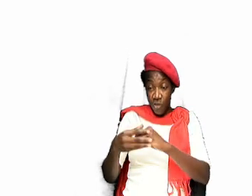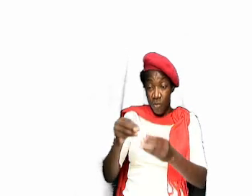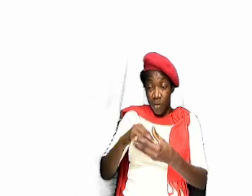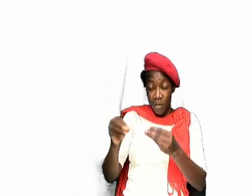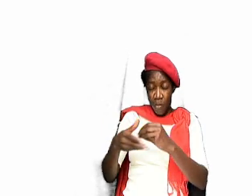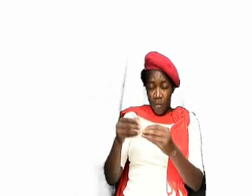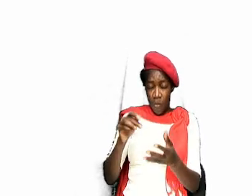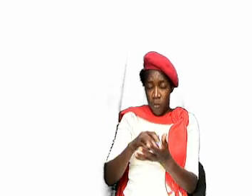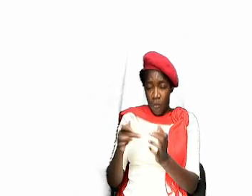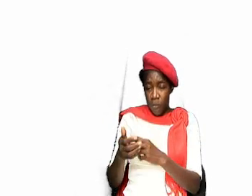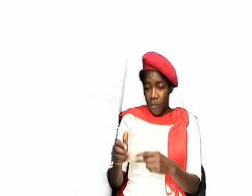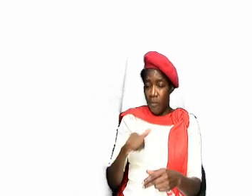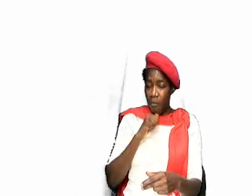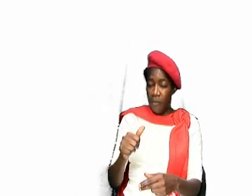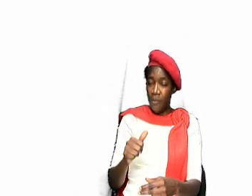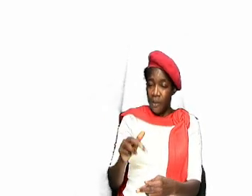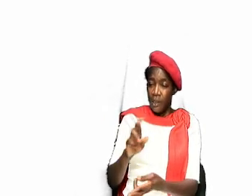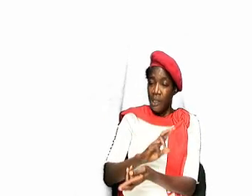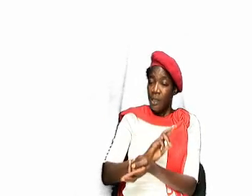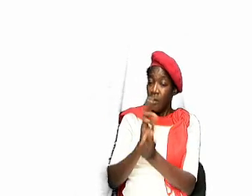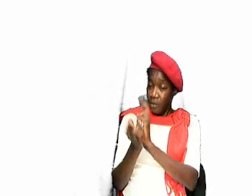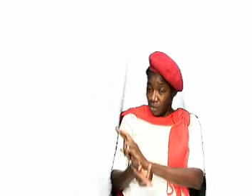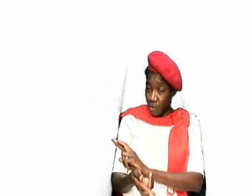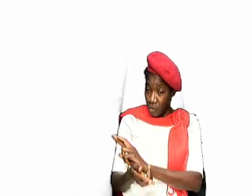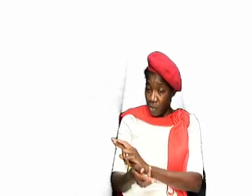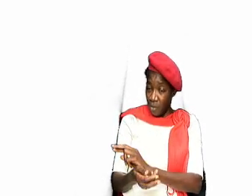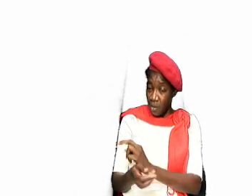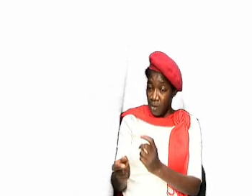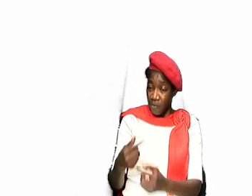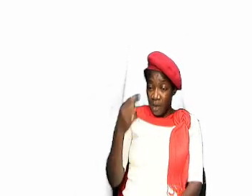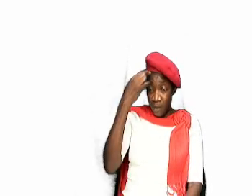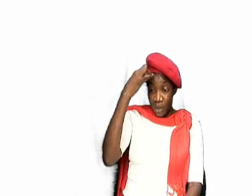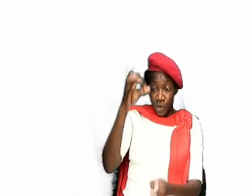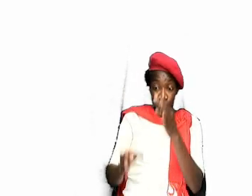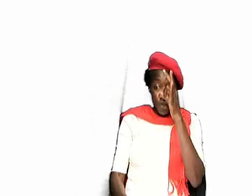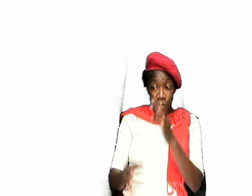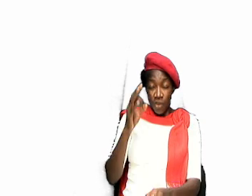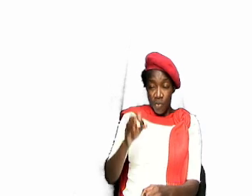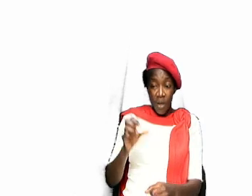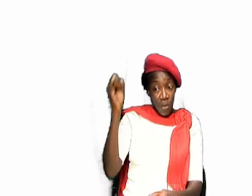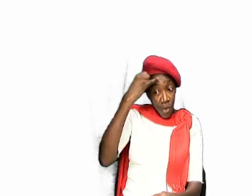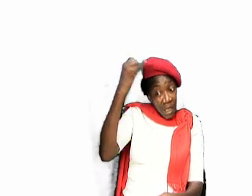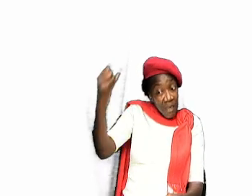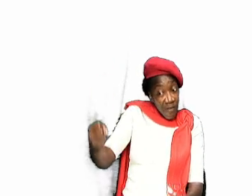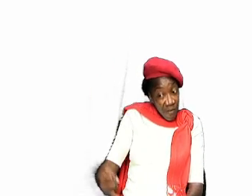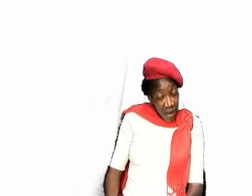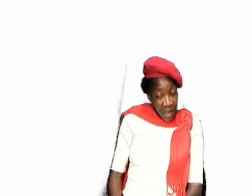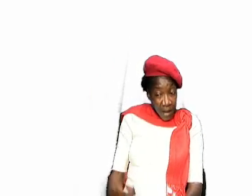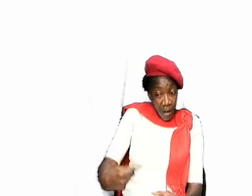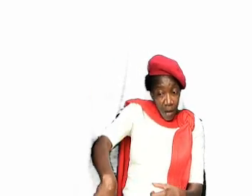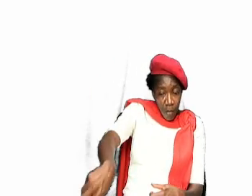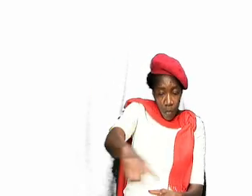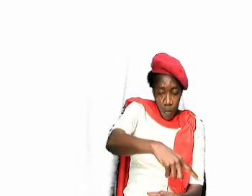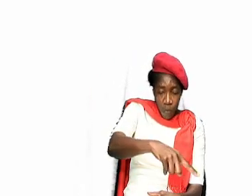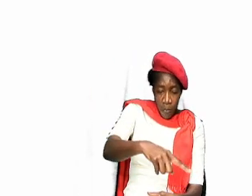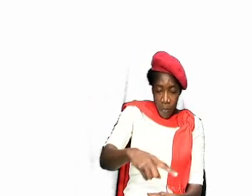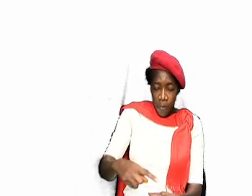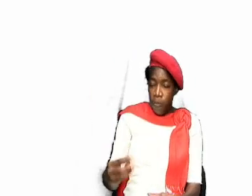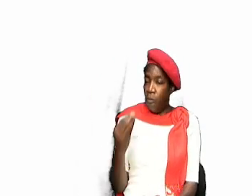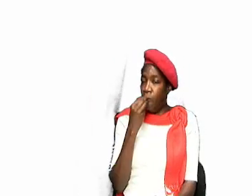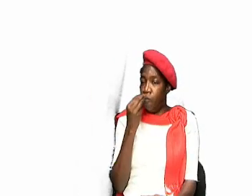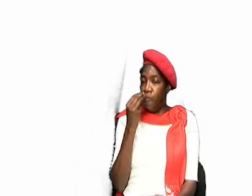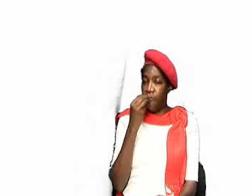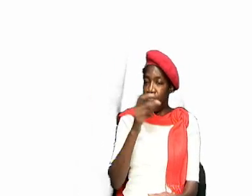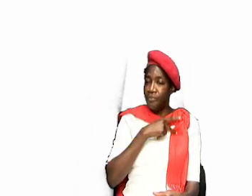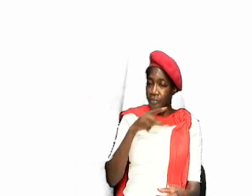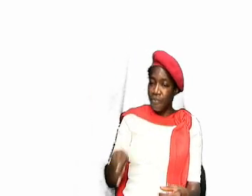only restored us from judgment, but he has invited us to eat at the king's